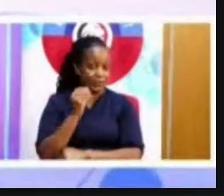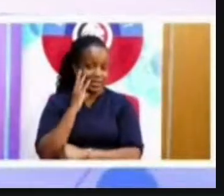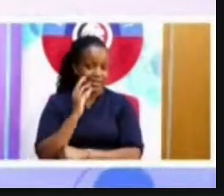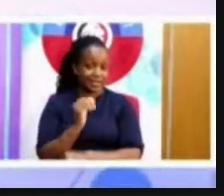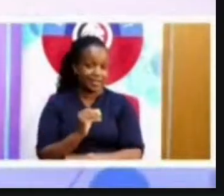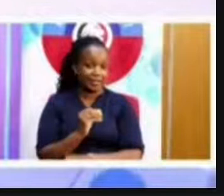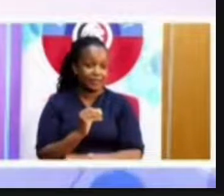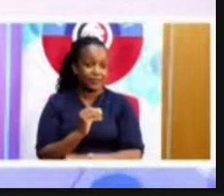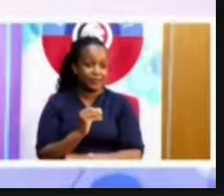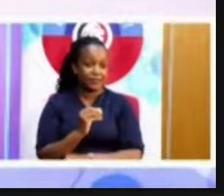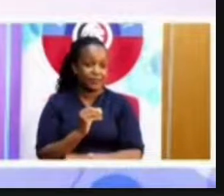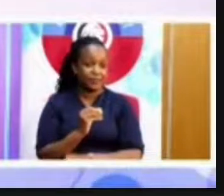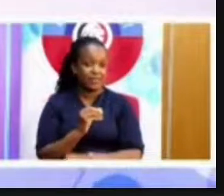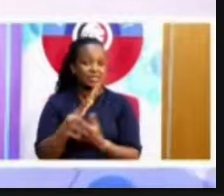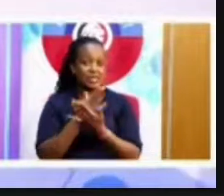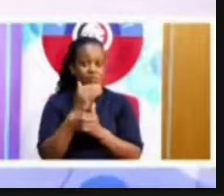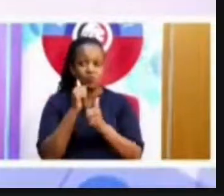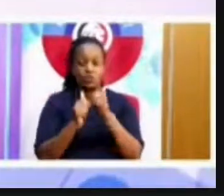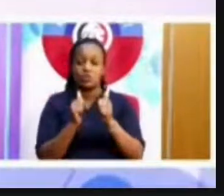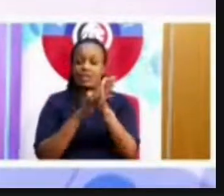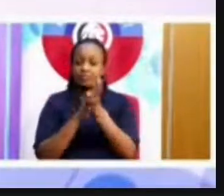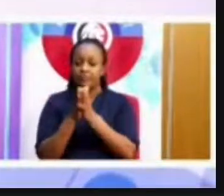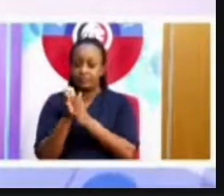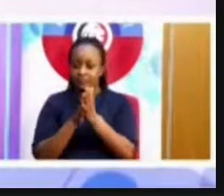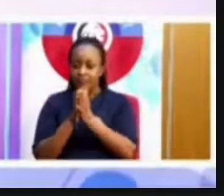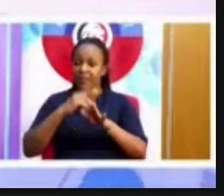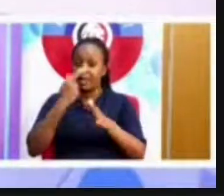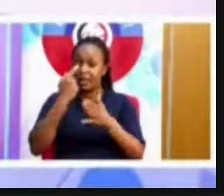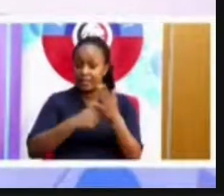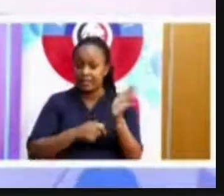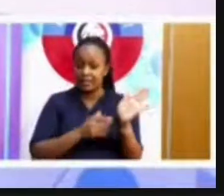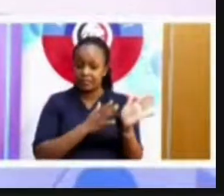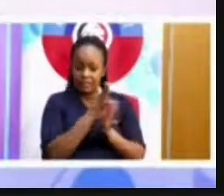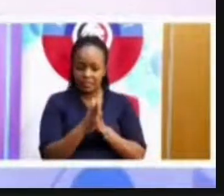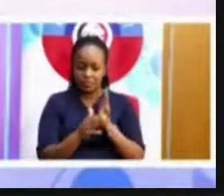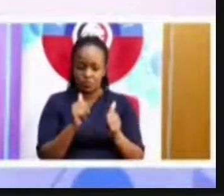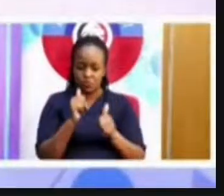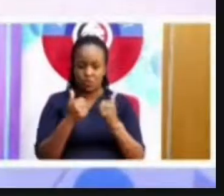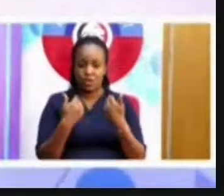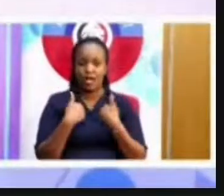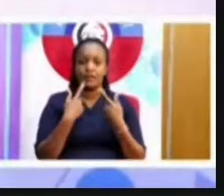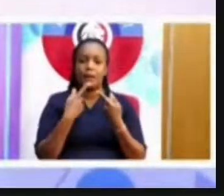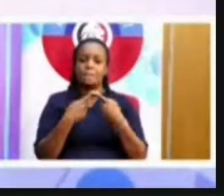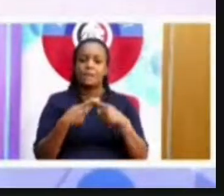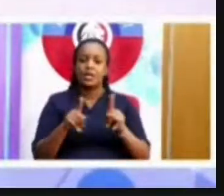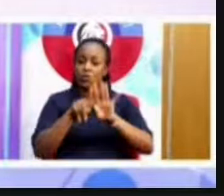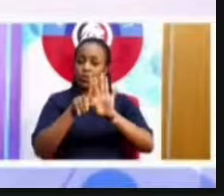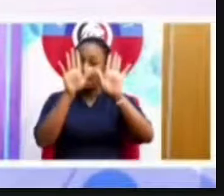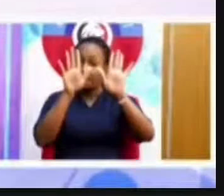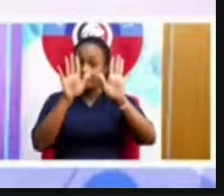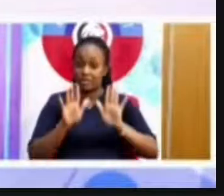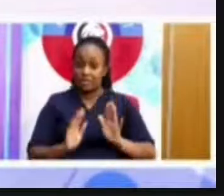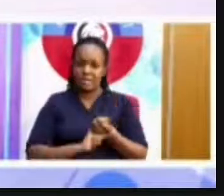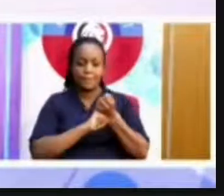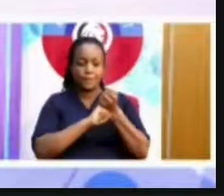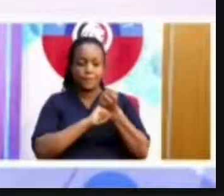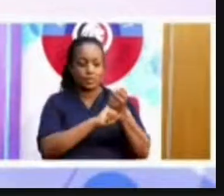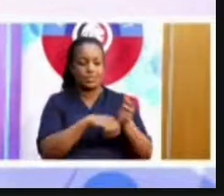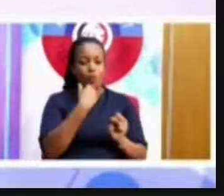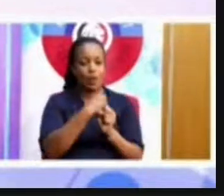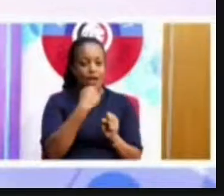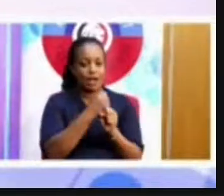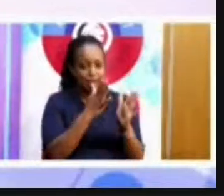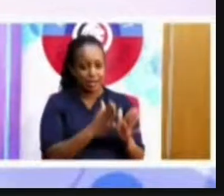was interesting in terms of the tax measures that were put in place, but also importantly, supporting the workers. And I like what you talked